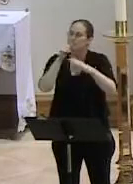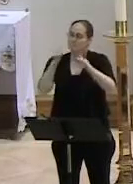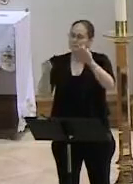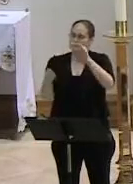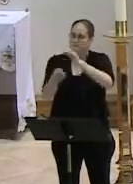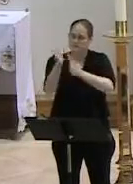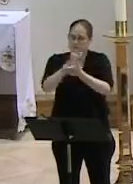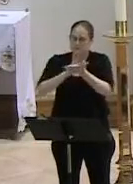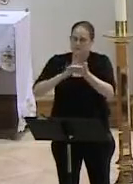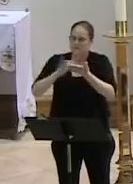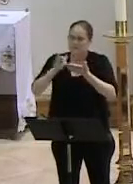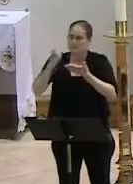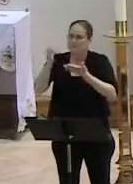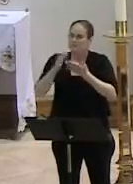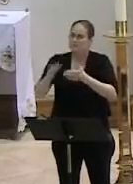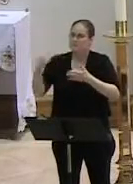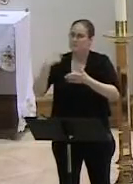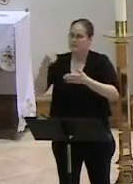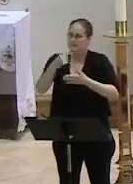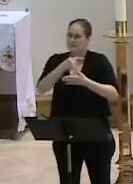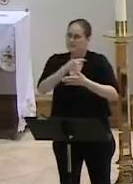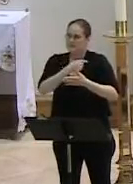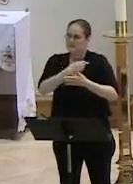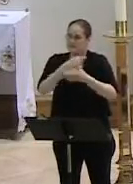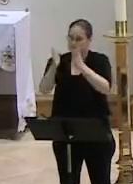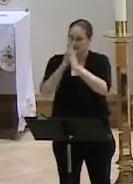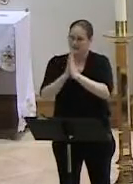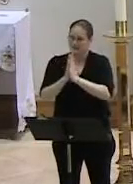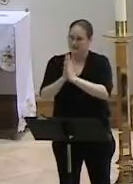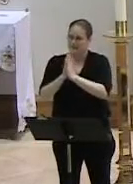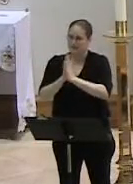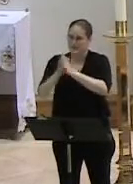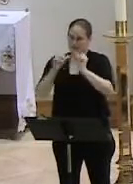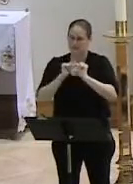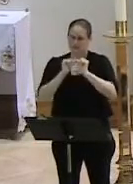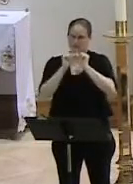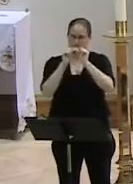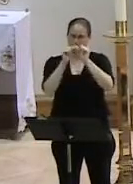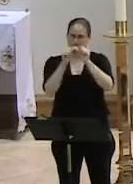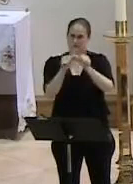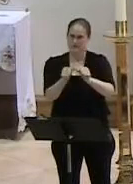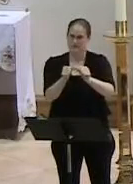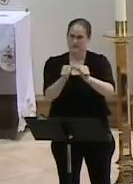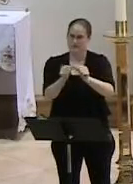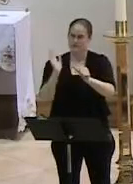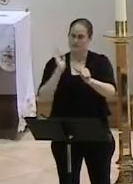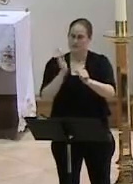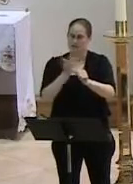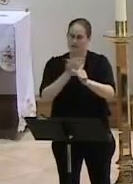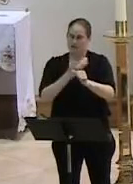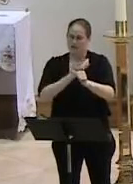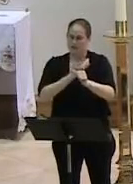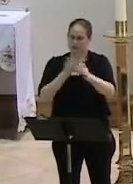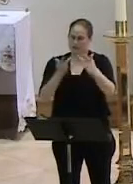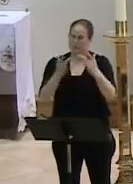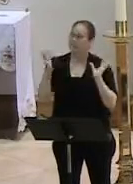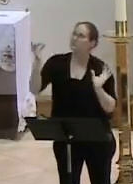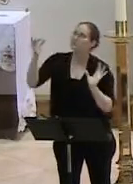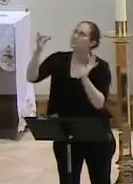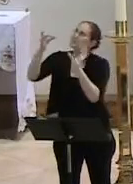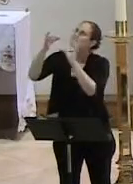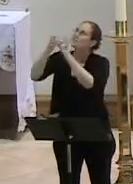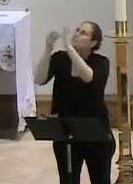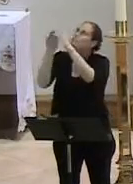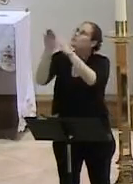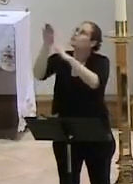we pray, that Christian hope may draw us onward to where our nature is united with you,